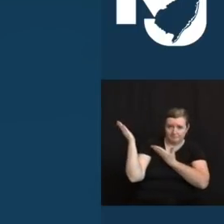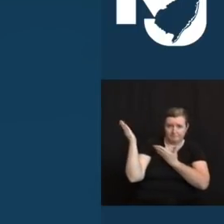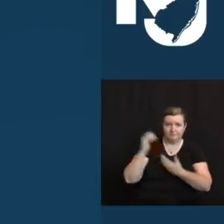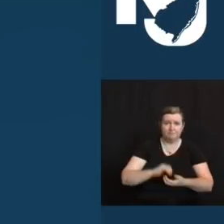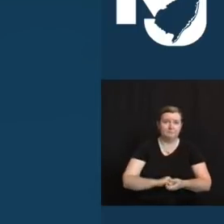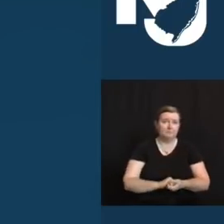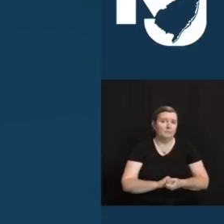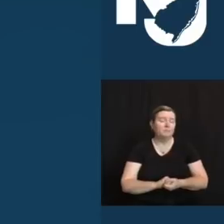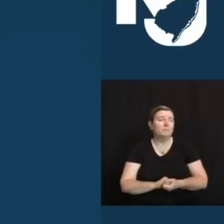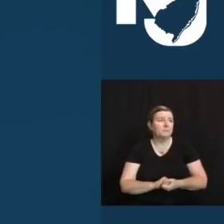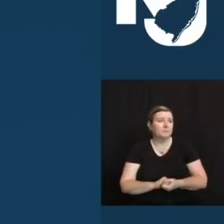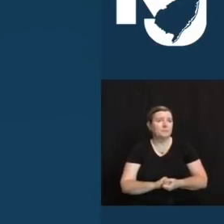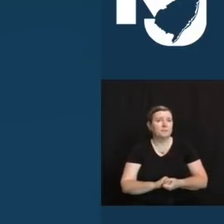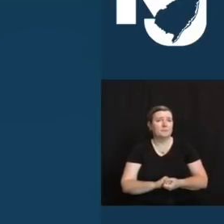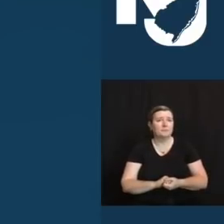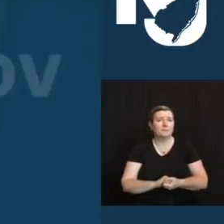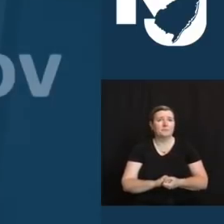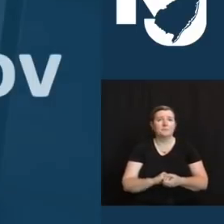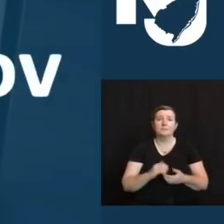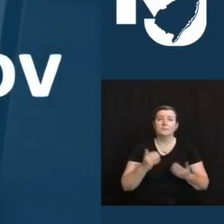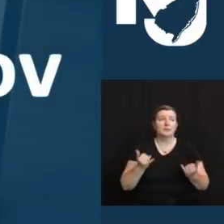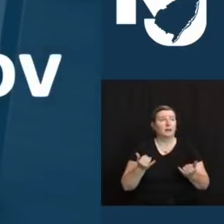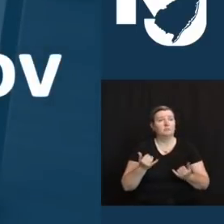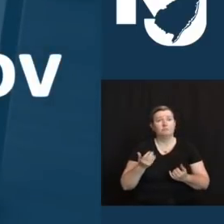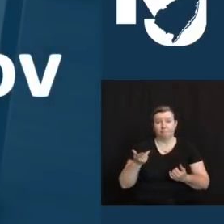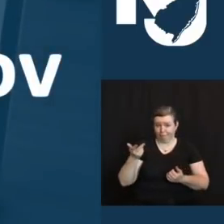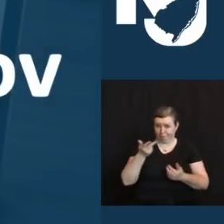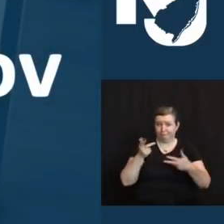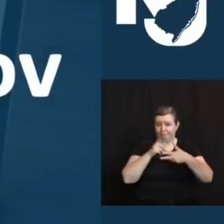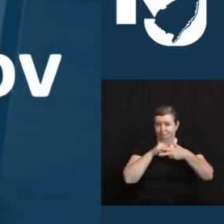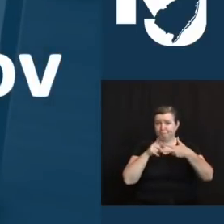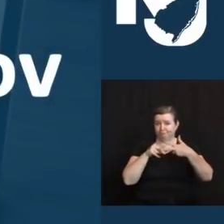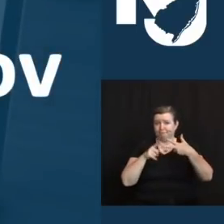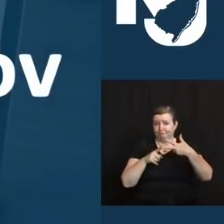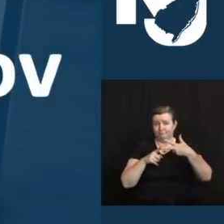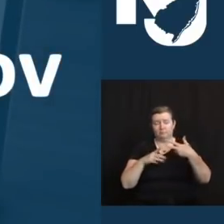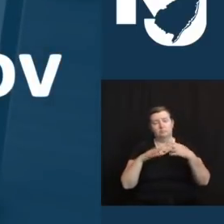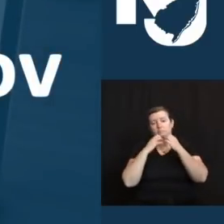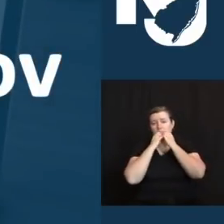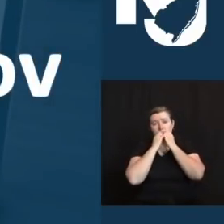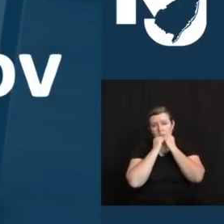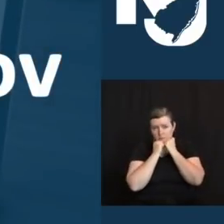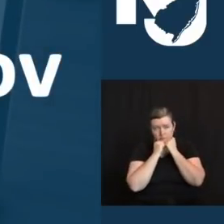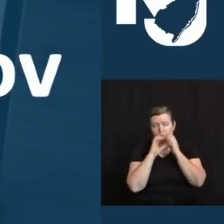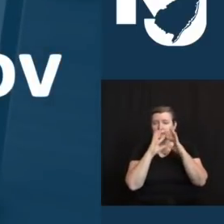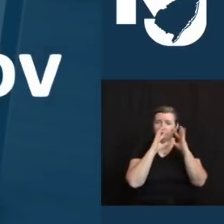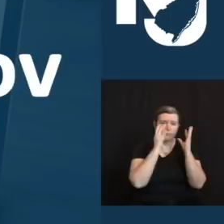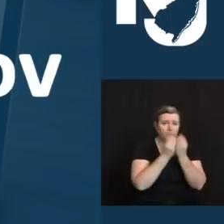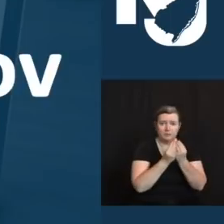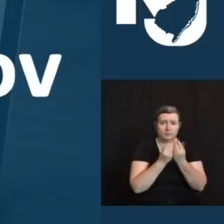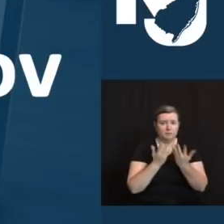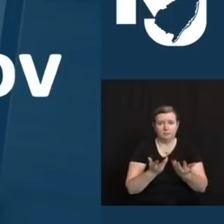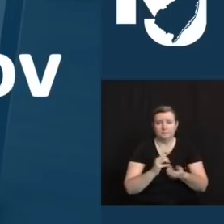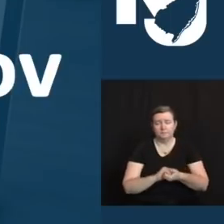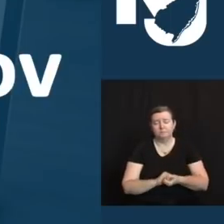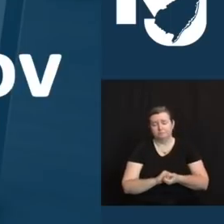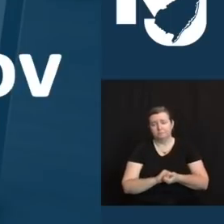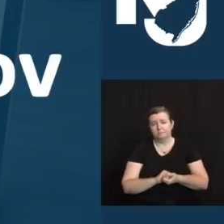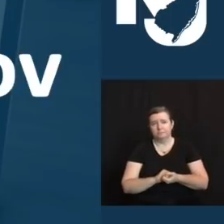son. 3 more beloved members of our New Jersey family, 3 from among the combined total of